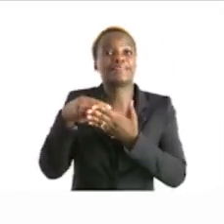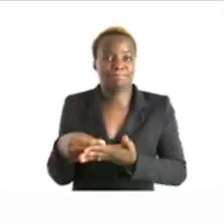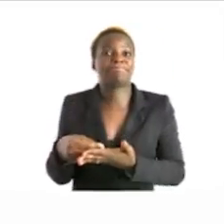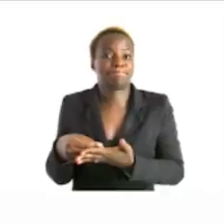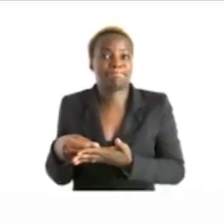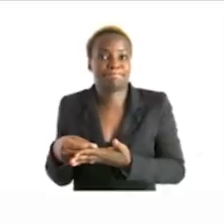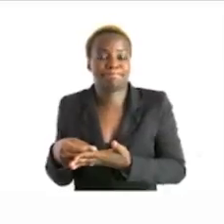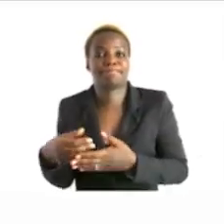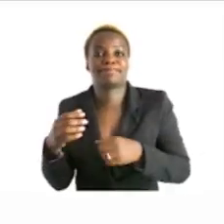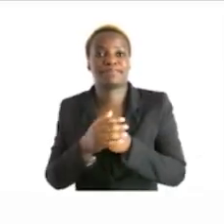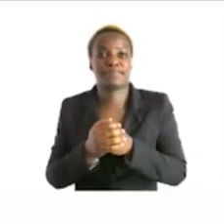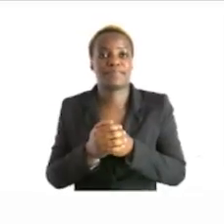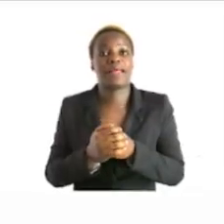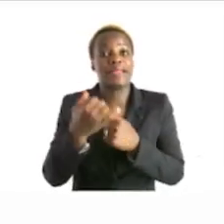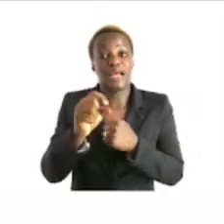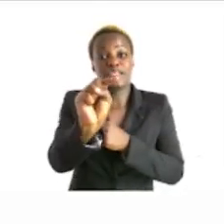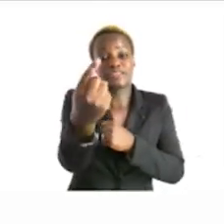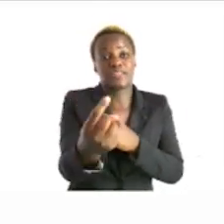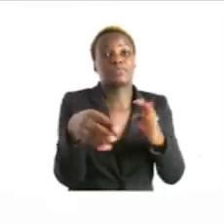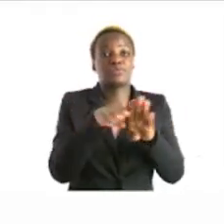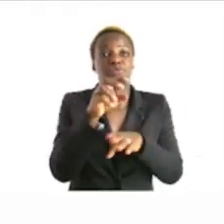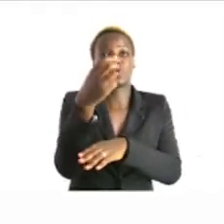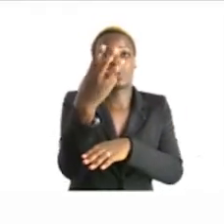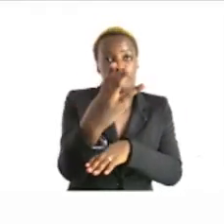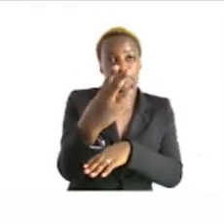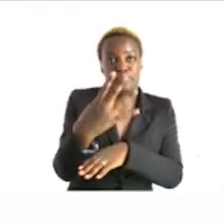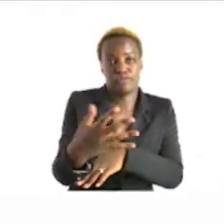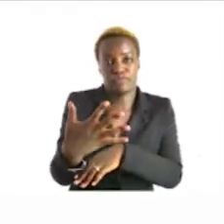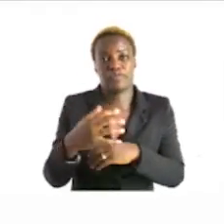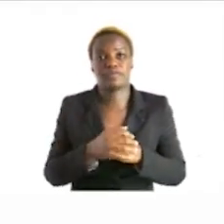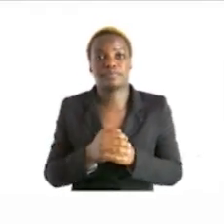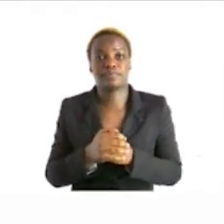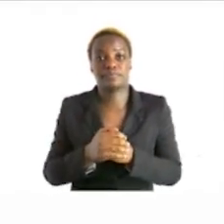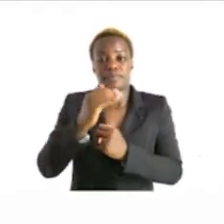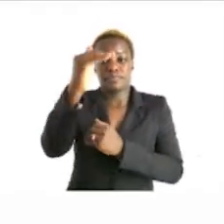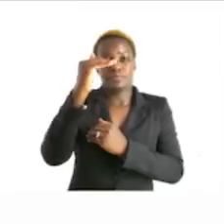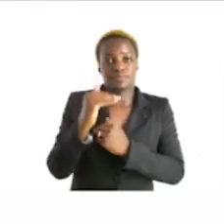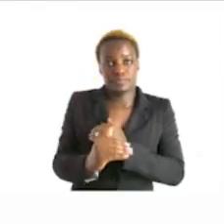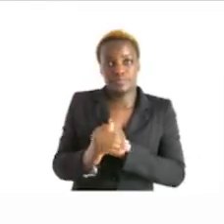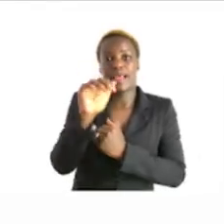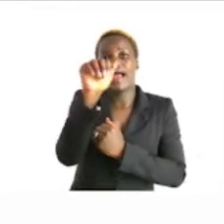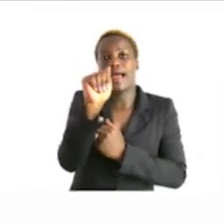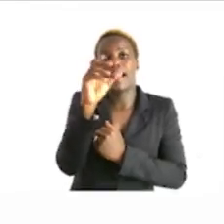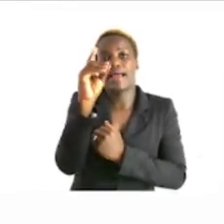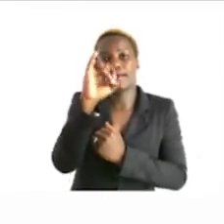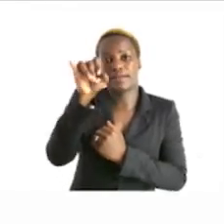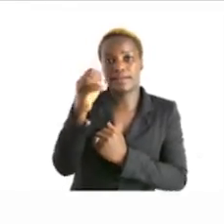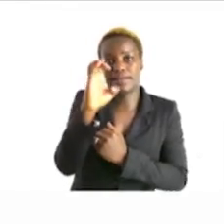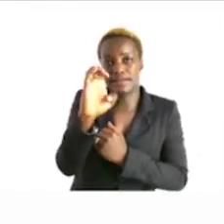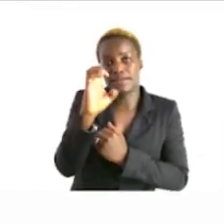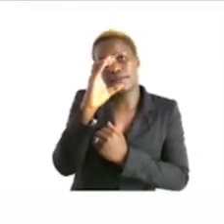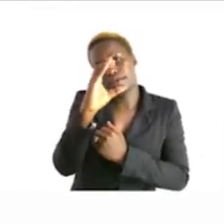for you to do number three four and five let's look at the bottom one it says